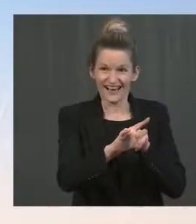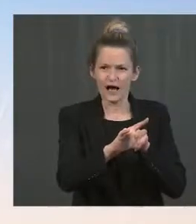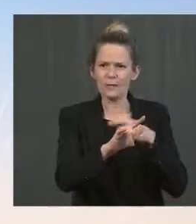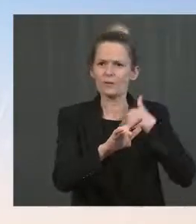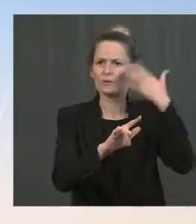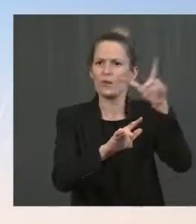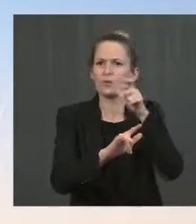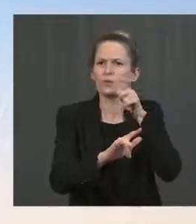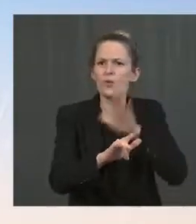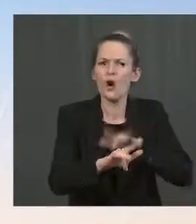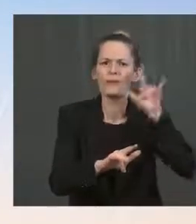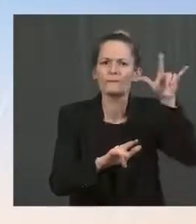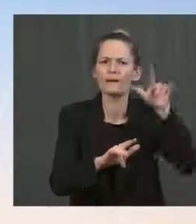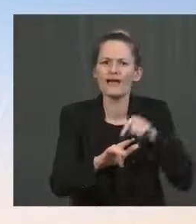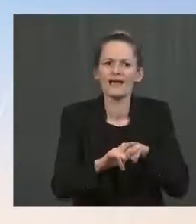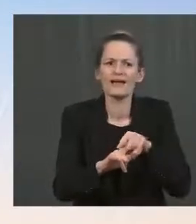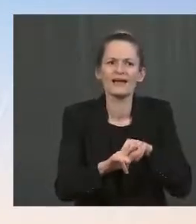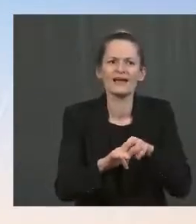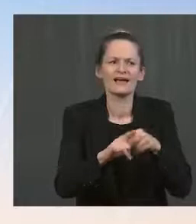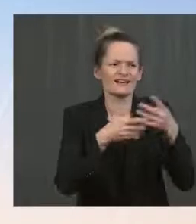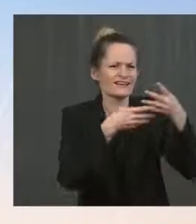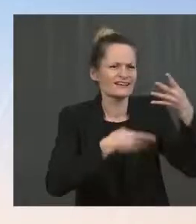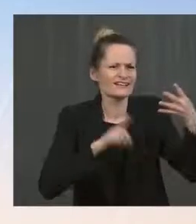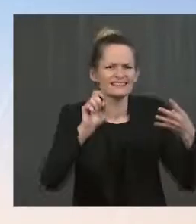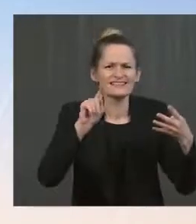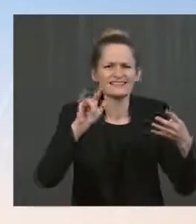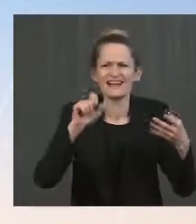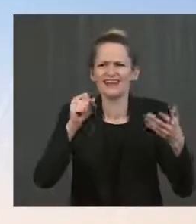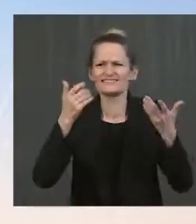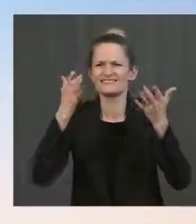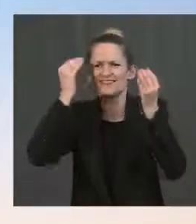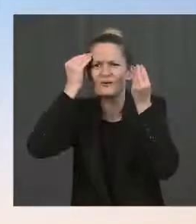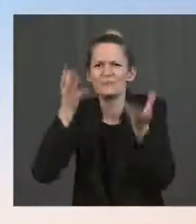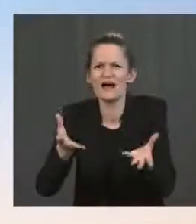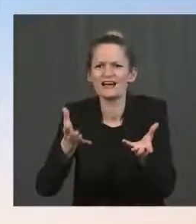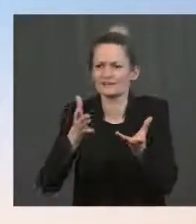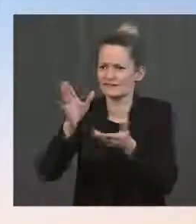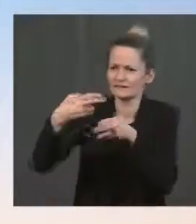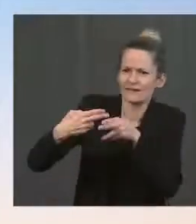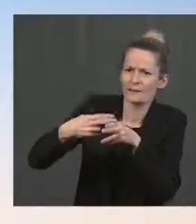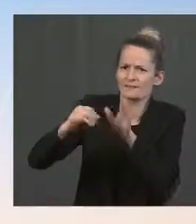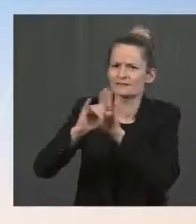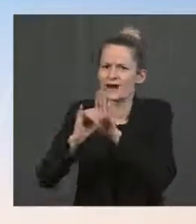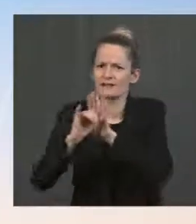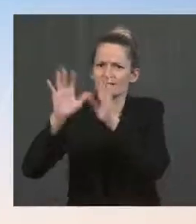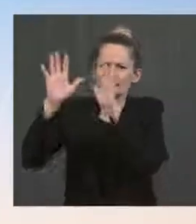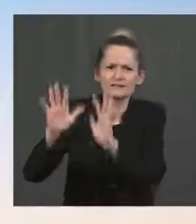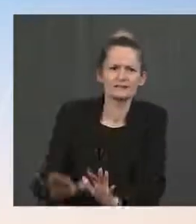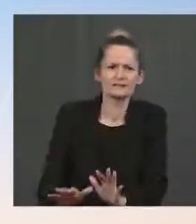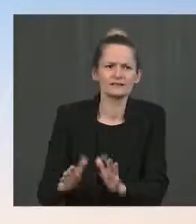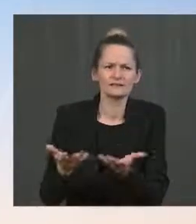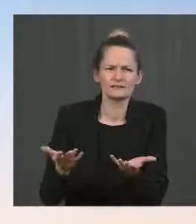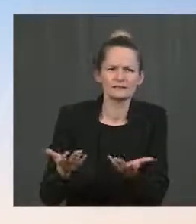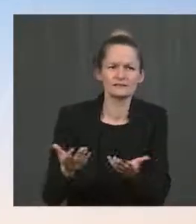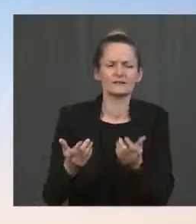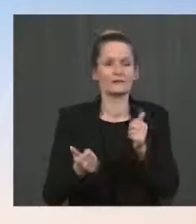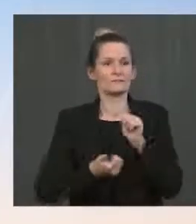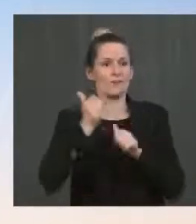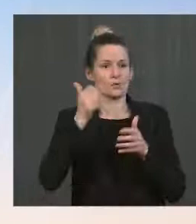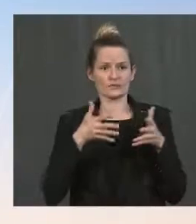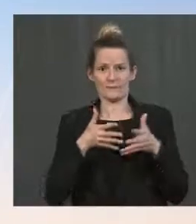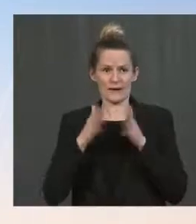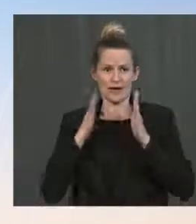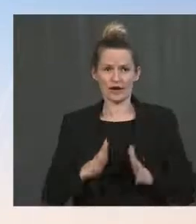on these planes. And I don't think the vast majority of American citizens want us to do that either. So right now, we are working through